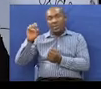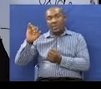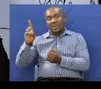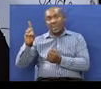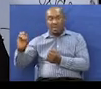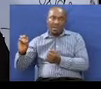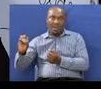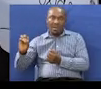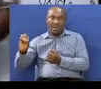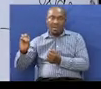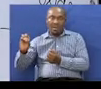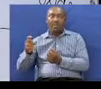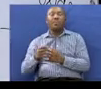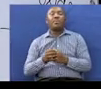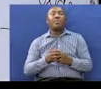oxide.